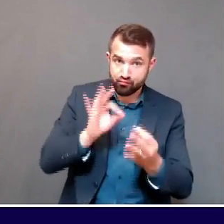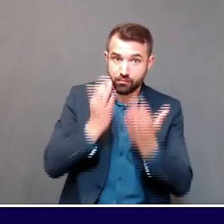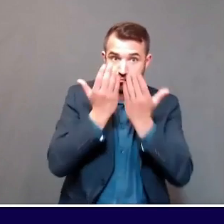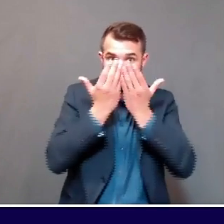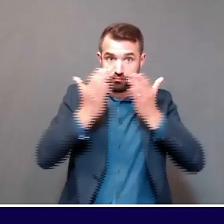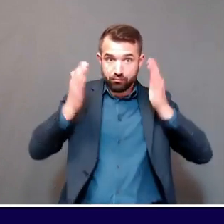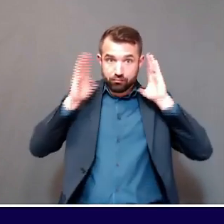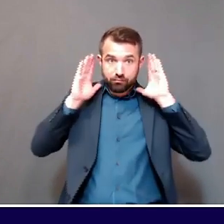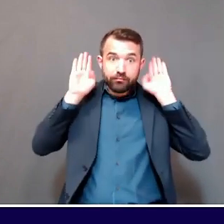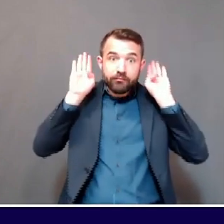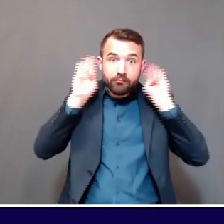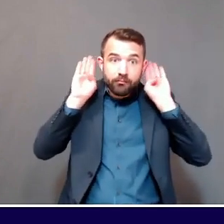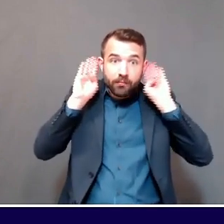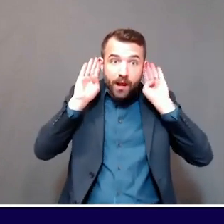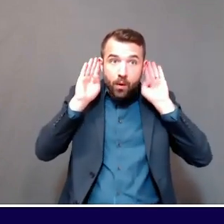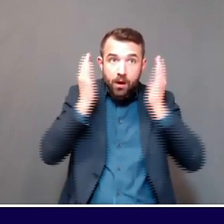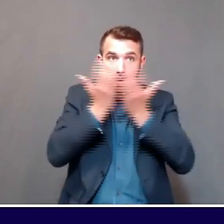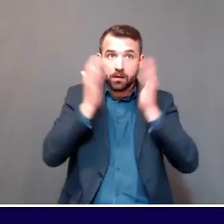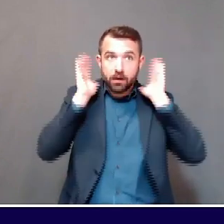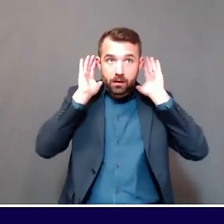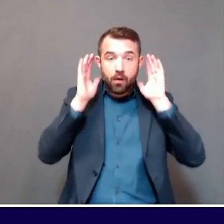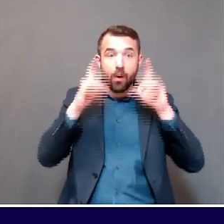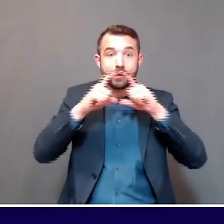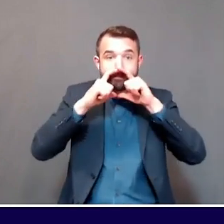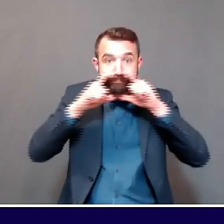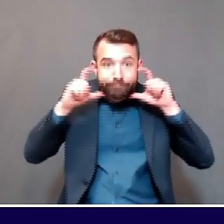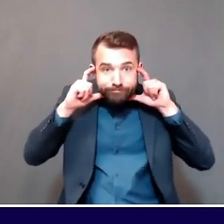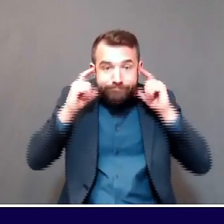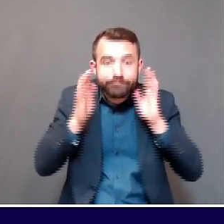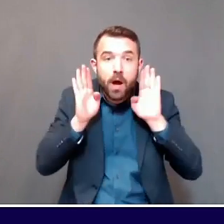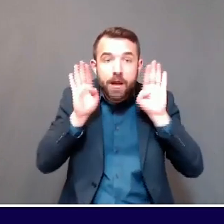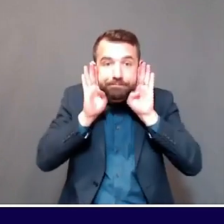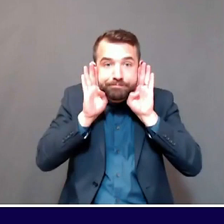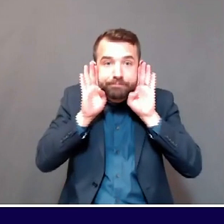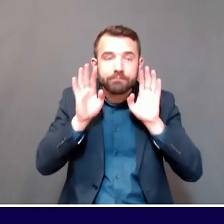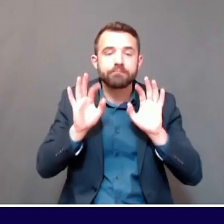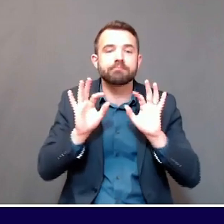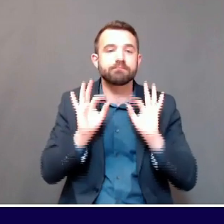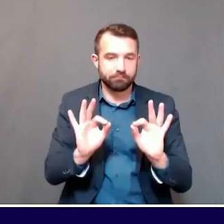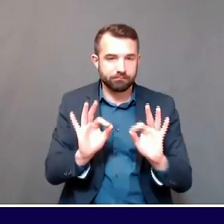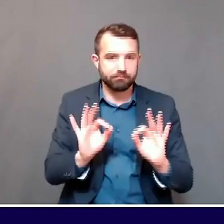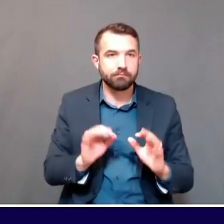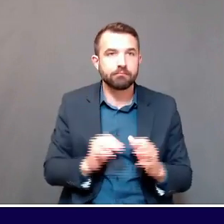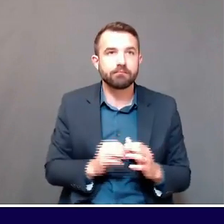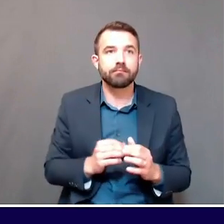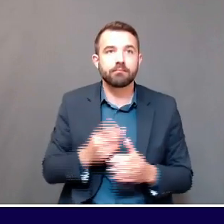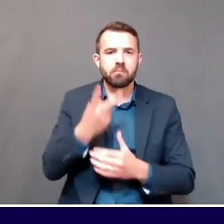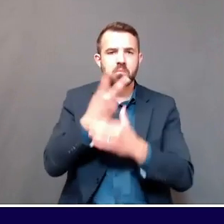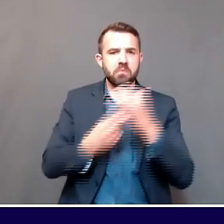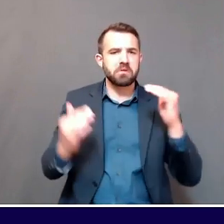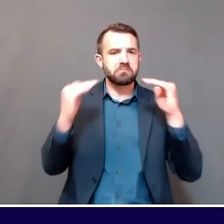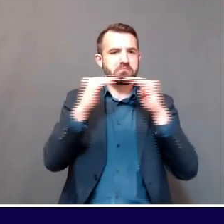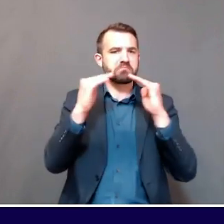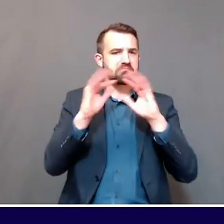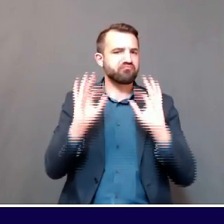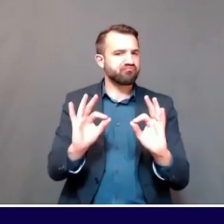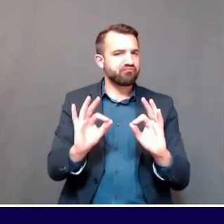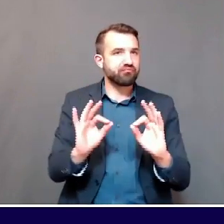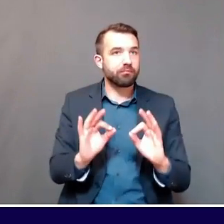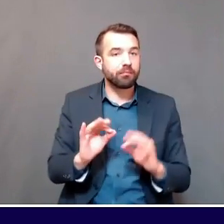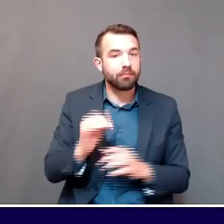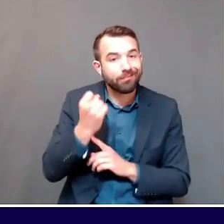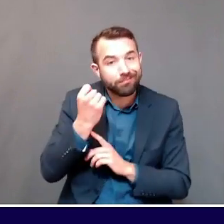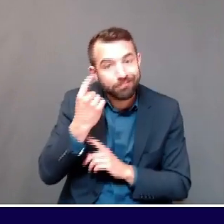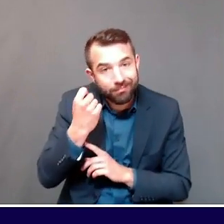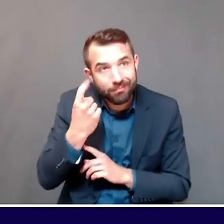good. For healthcare providers now, and I am only referring to healthcare providers here, if an N95